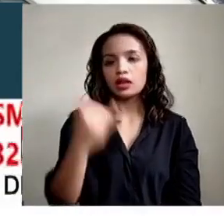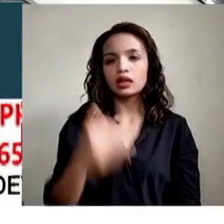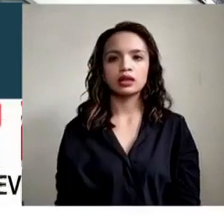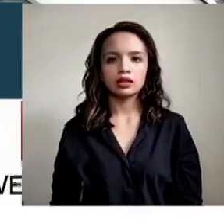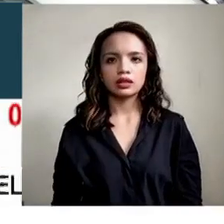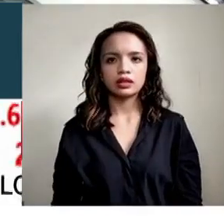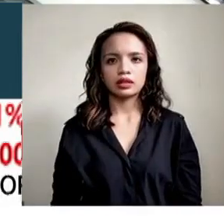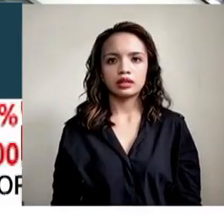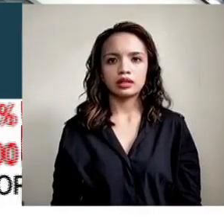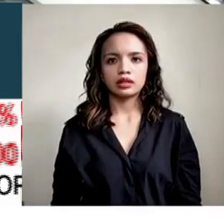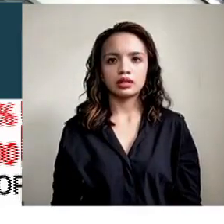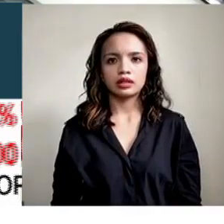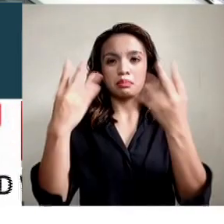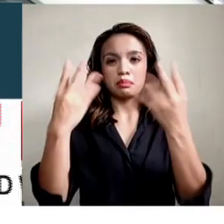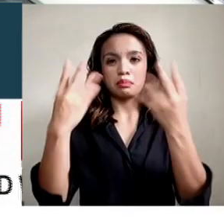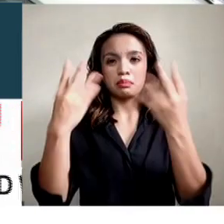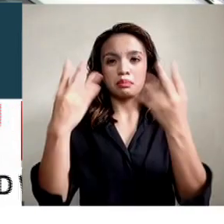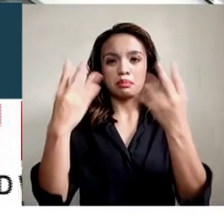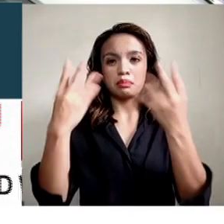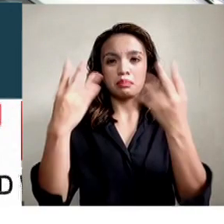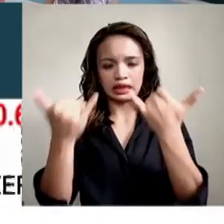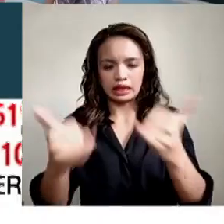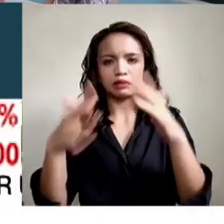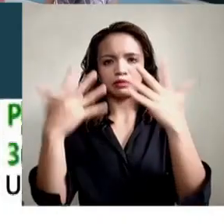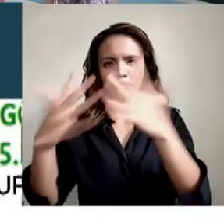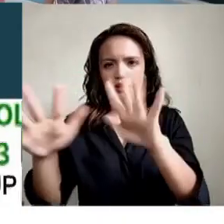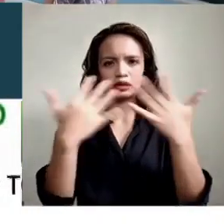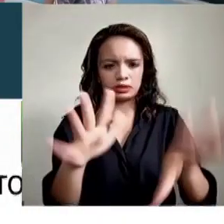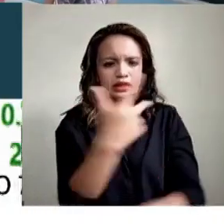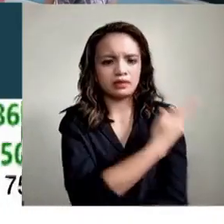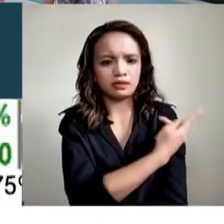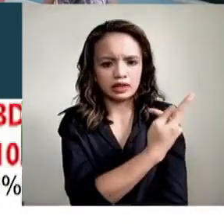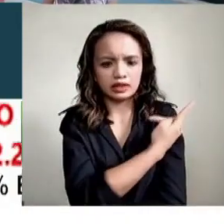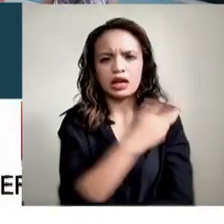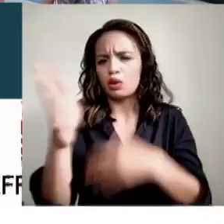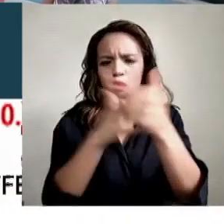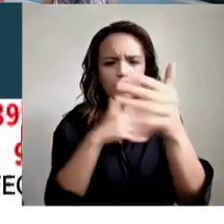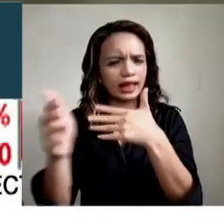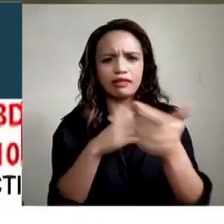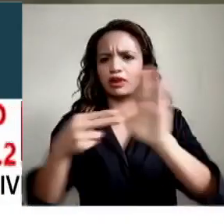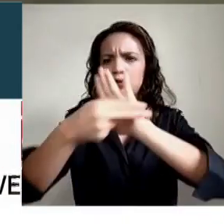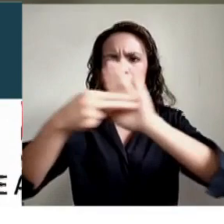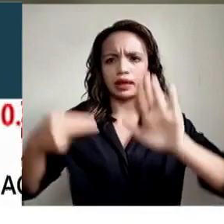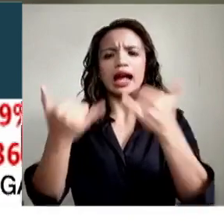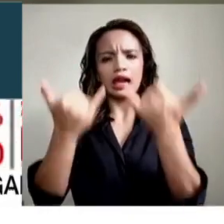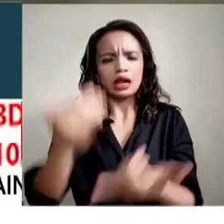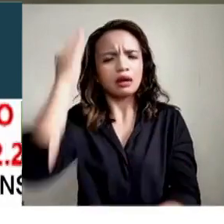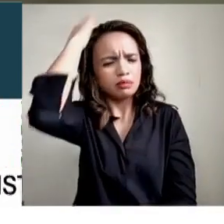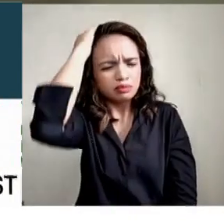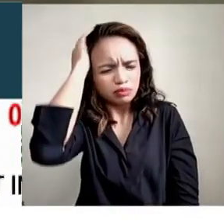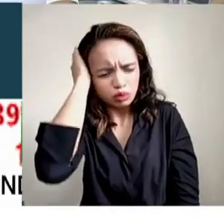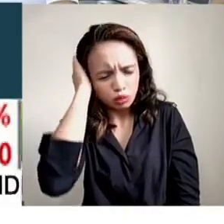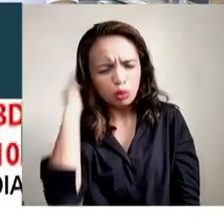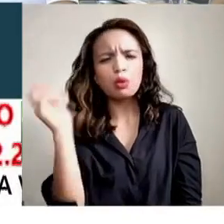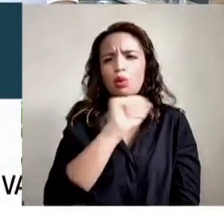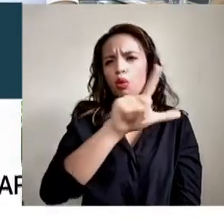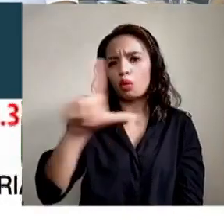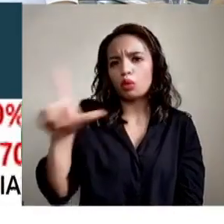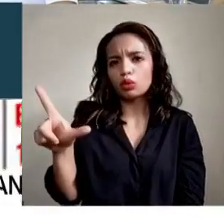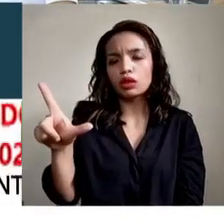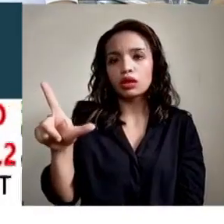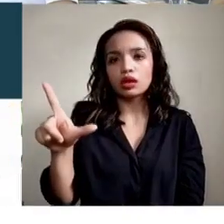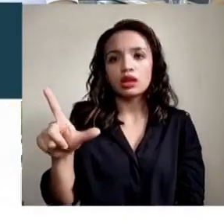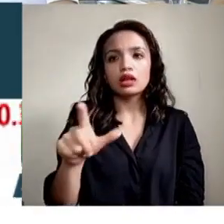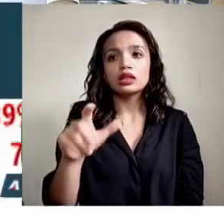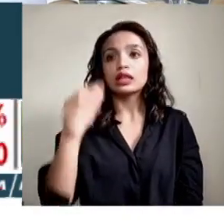population are already getting vaccinated, regardless of brand. And we are appealing to all that everybody knows, no?